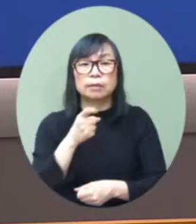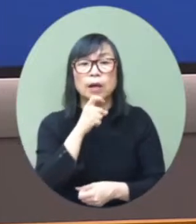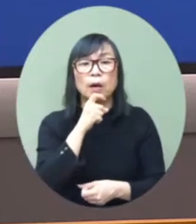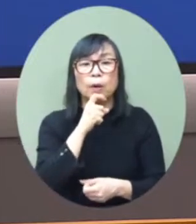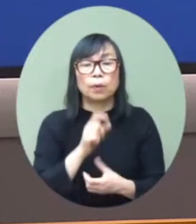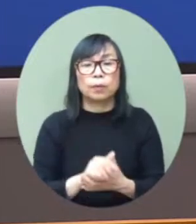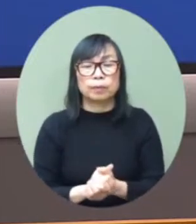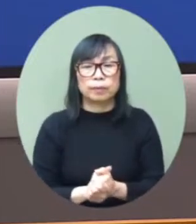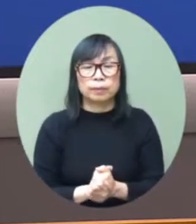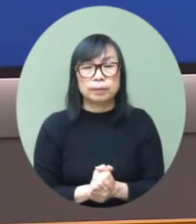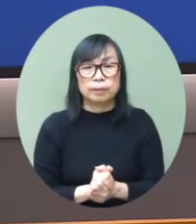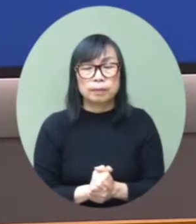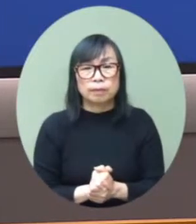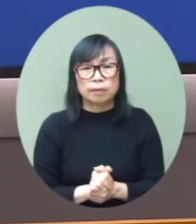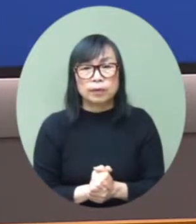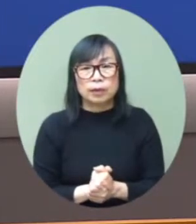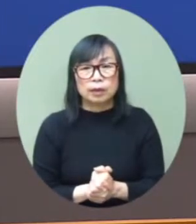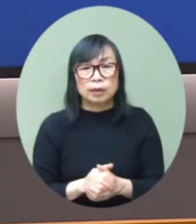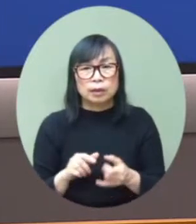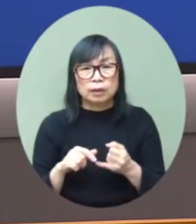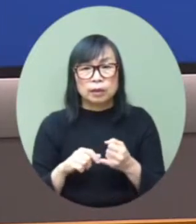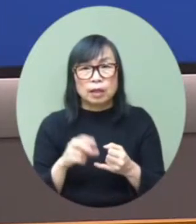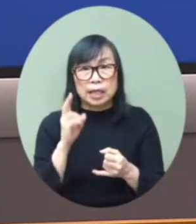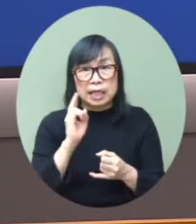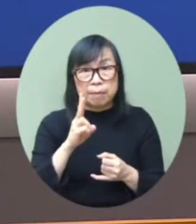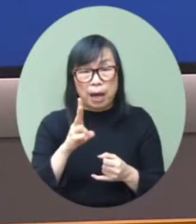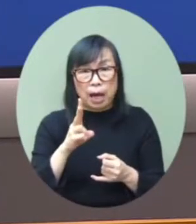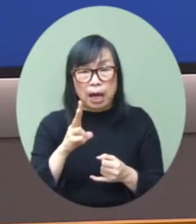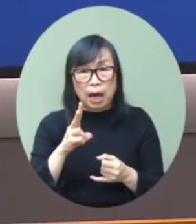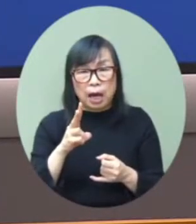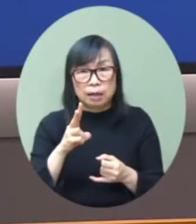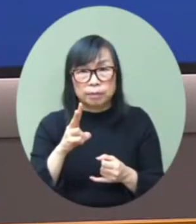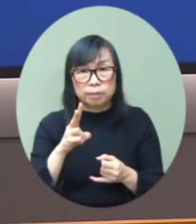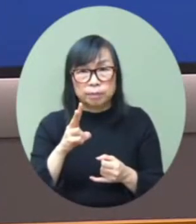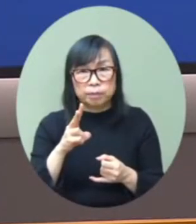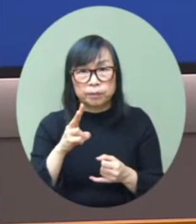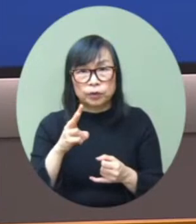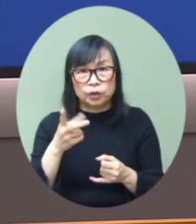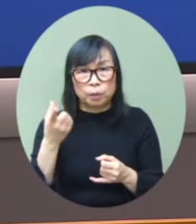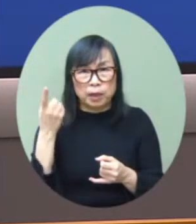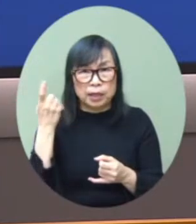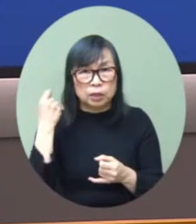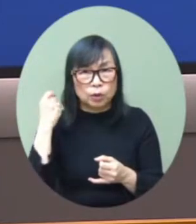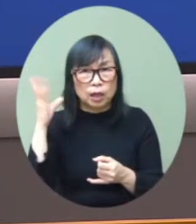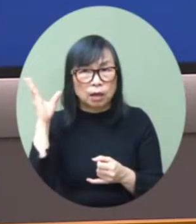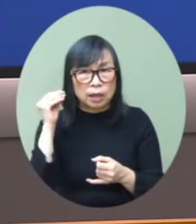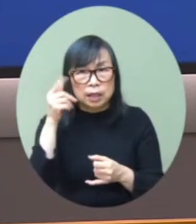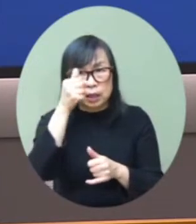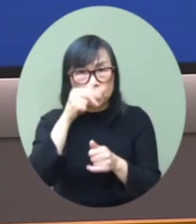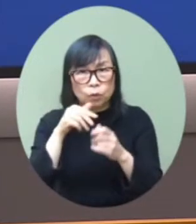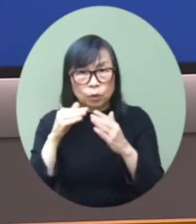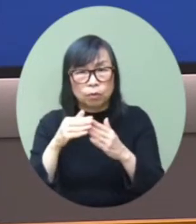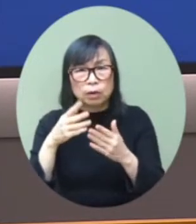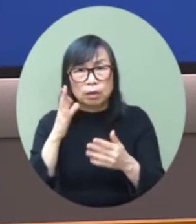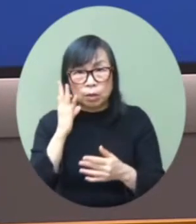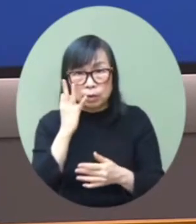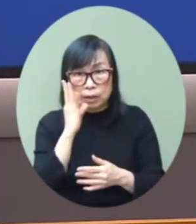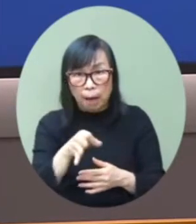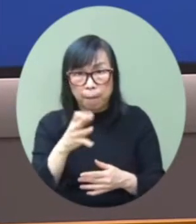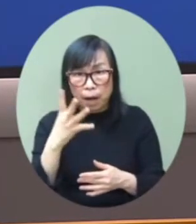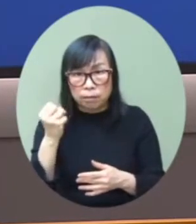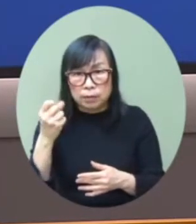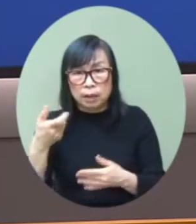we are actually opening more beds. From initially about 200 beds, for most recently I heard from